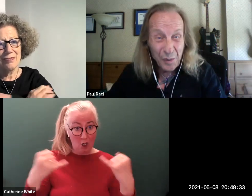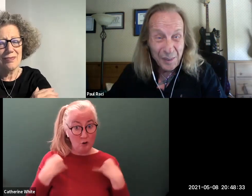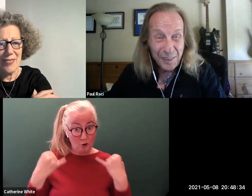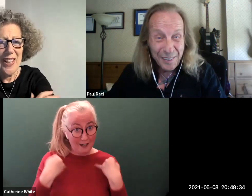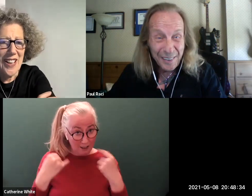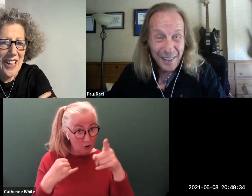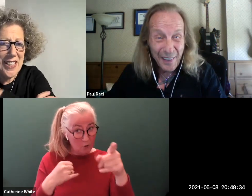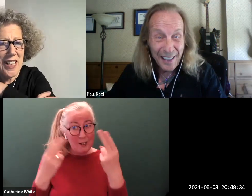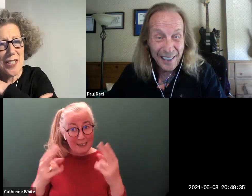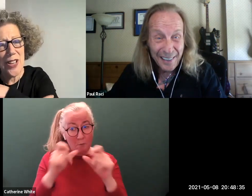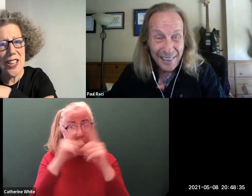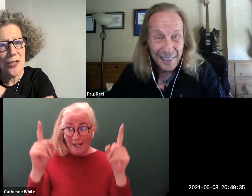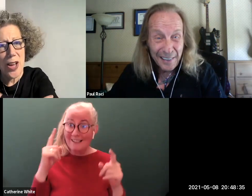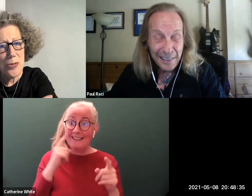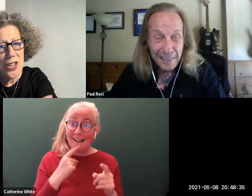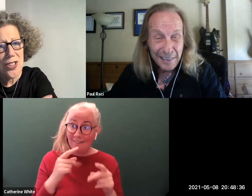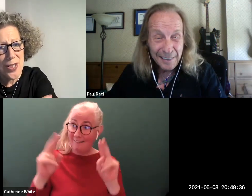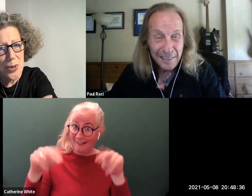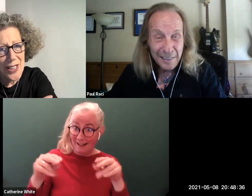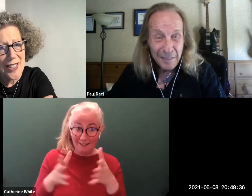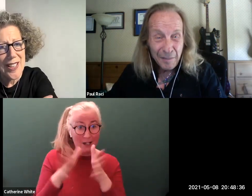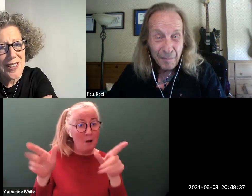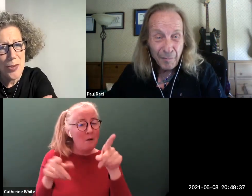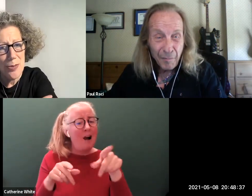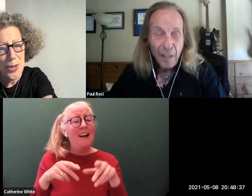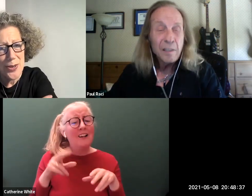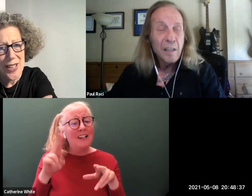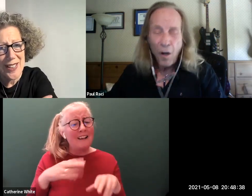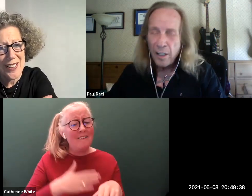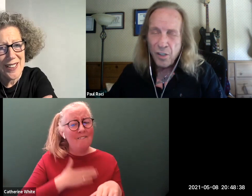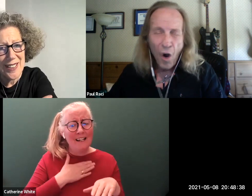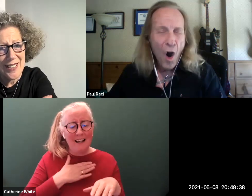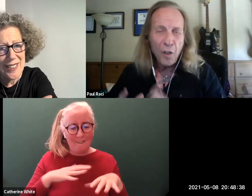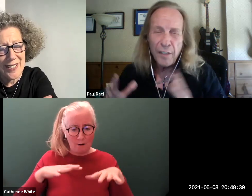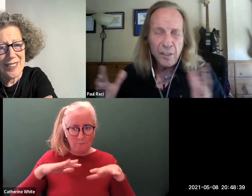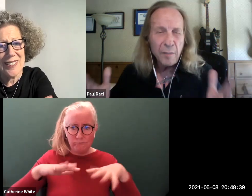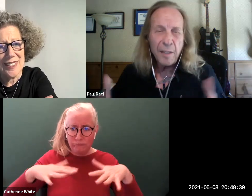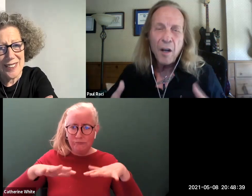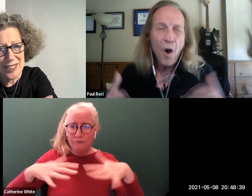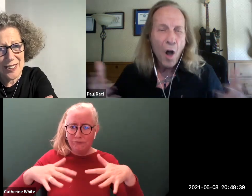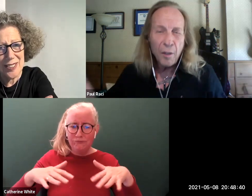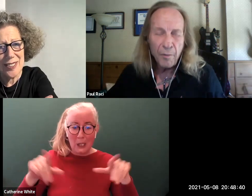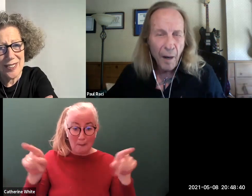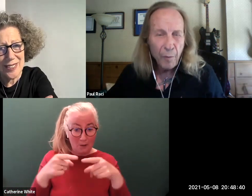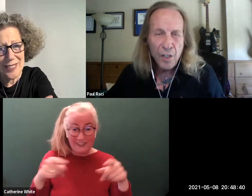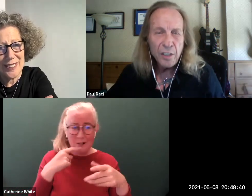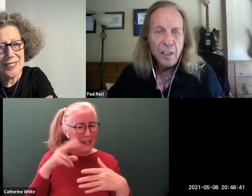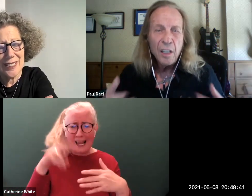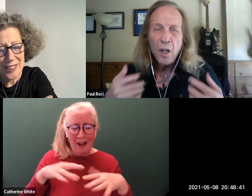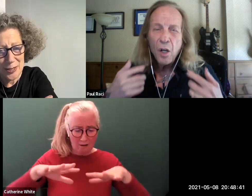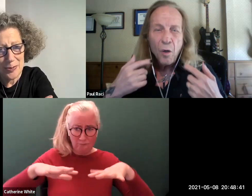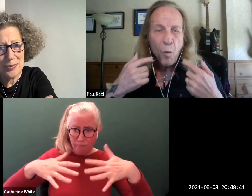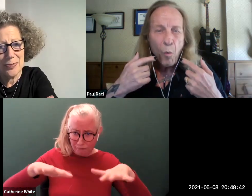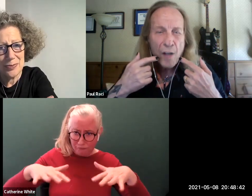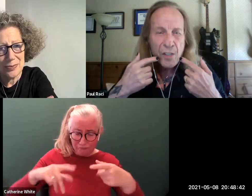do. And it's feeling the vibration as well, isn't it, in music? It's all of it can be all the vibration,